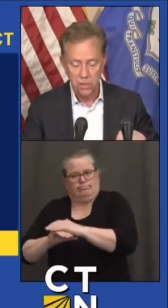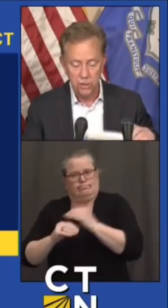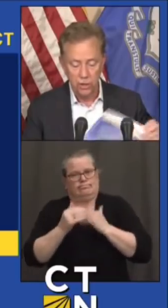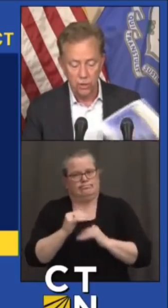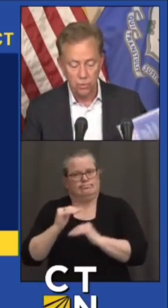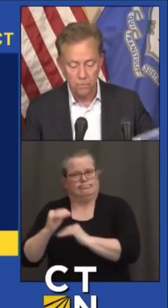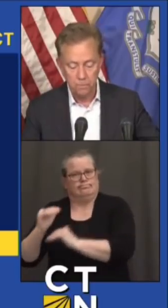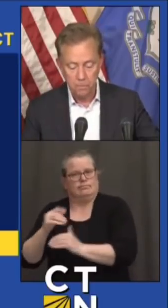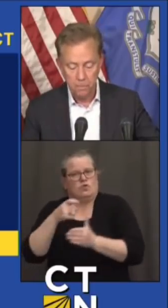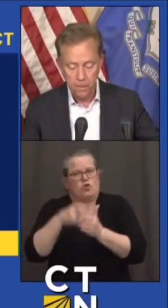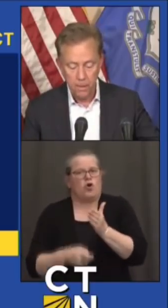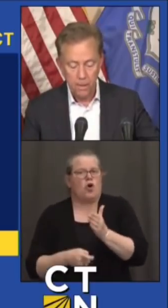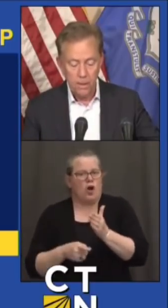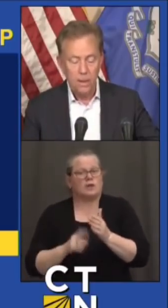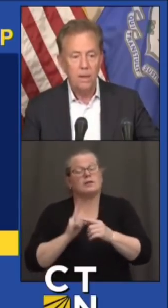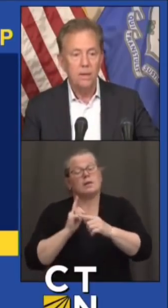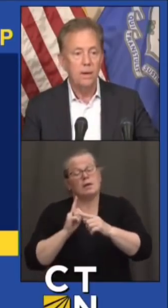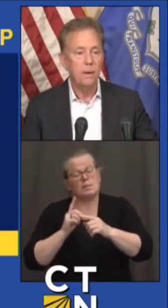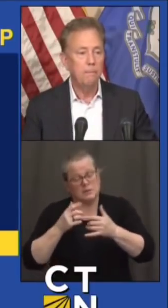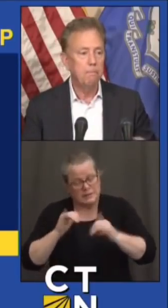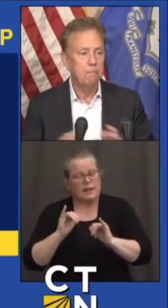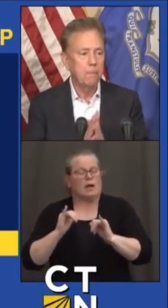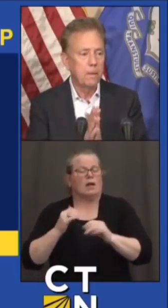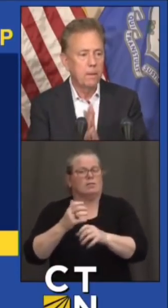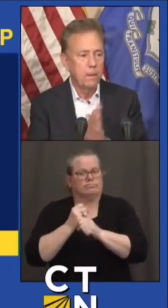insurance to you.